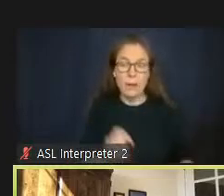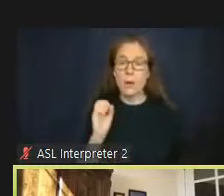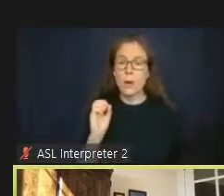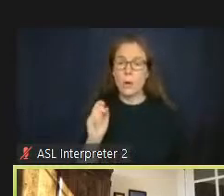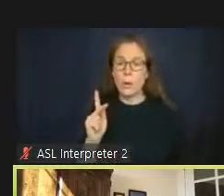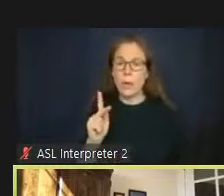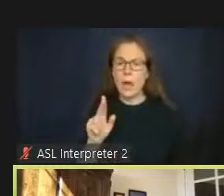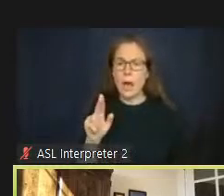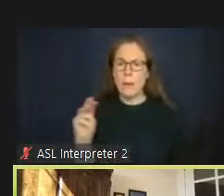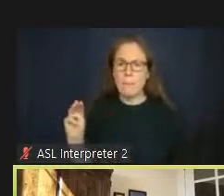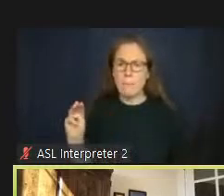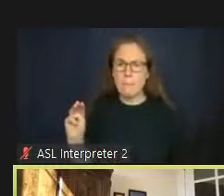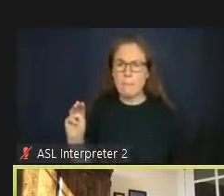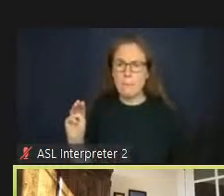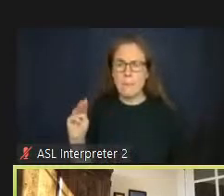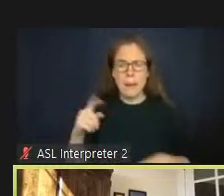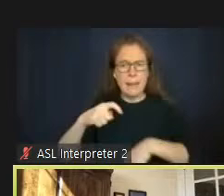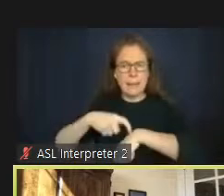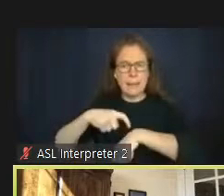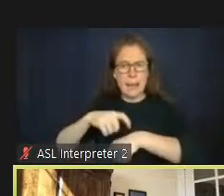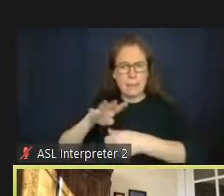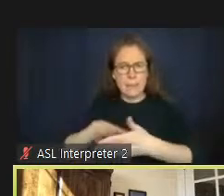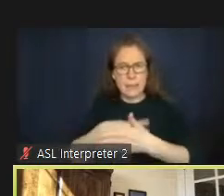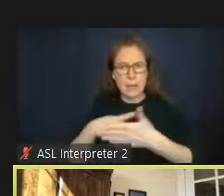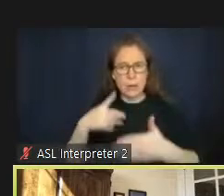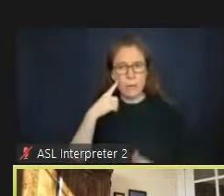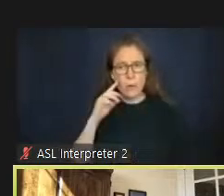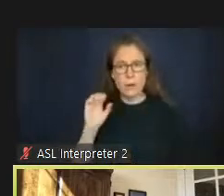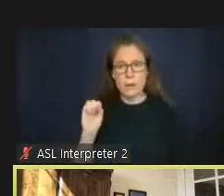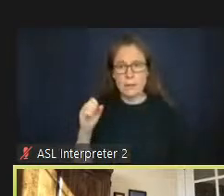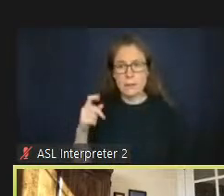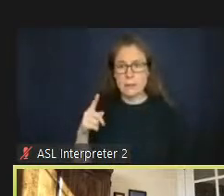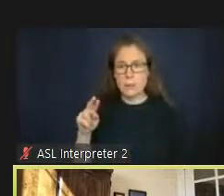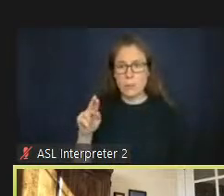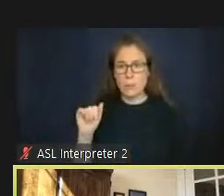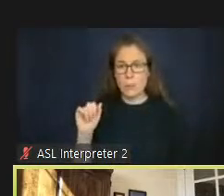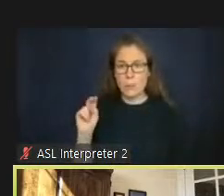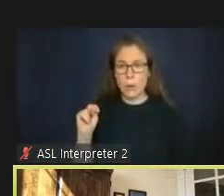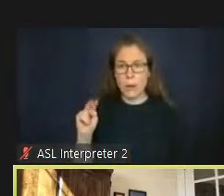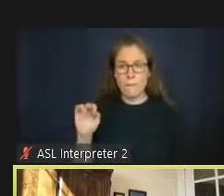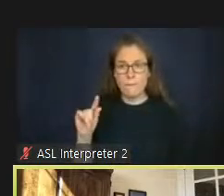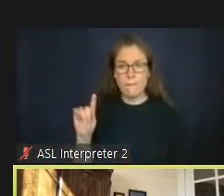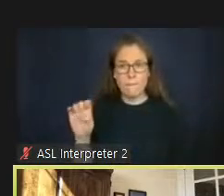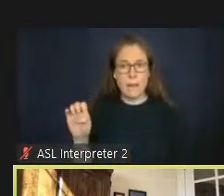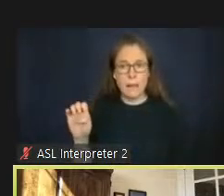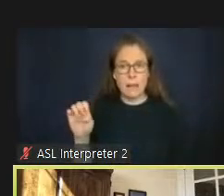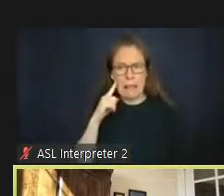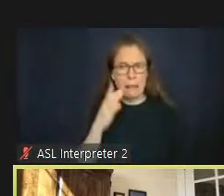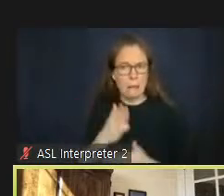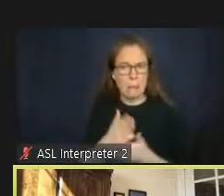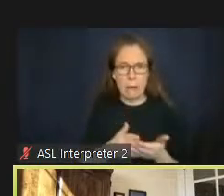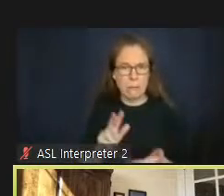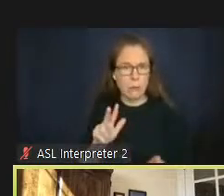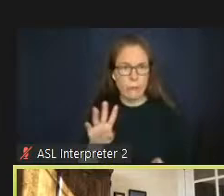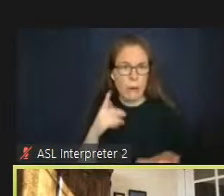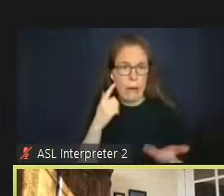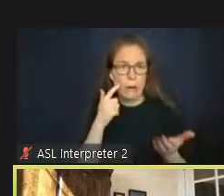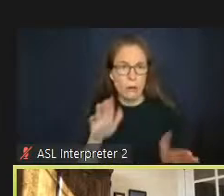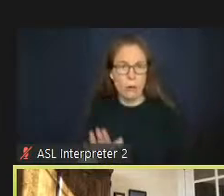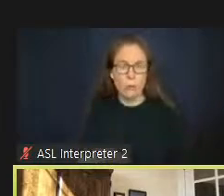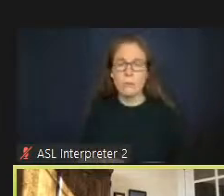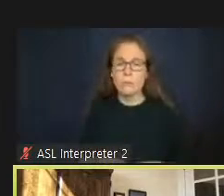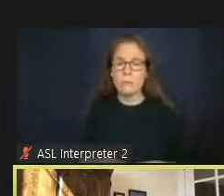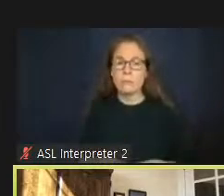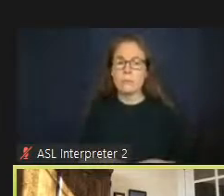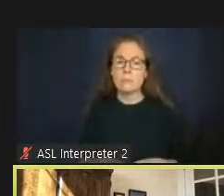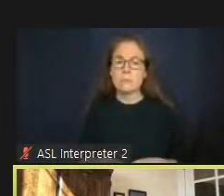My understanding was the timeline for that Springville, I don't know what part it is, part 3, 4, for